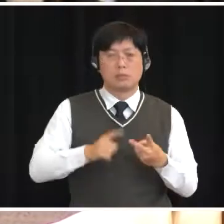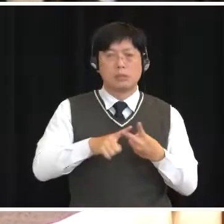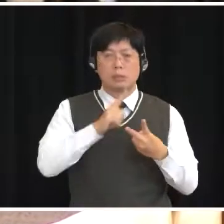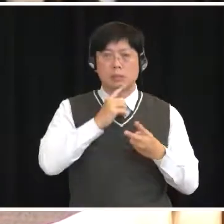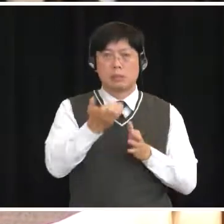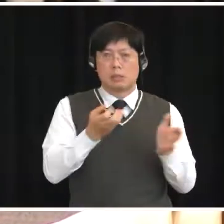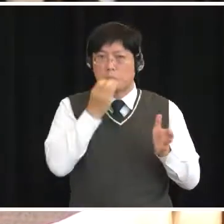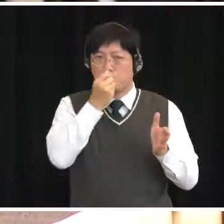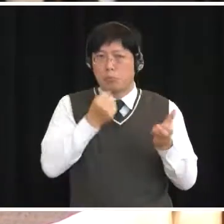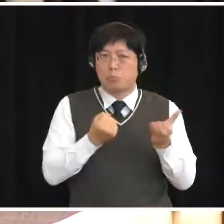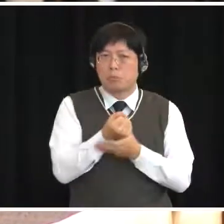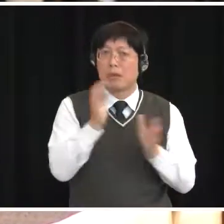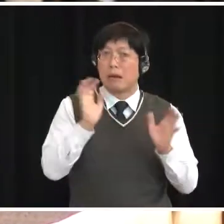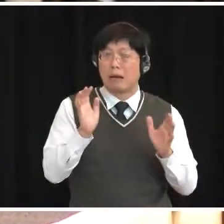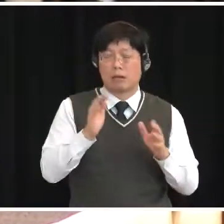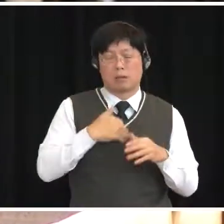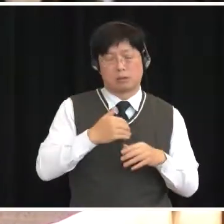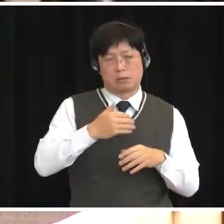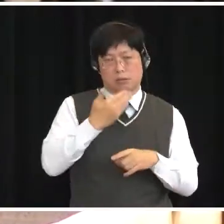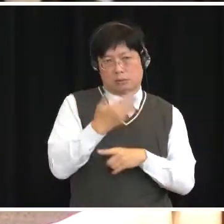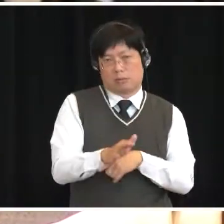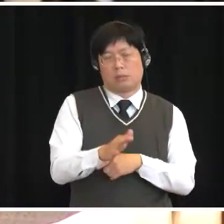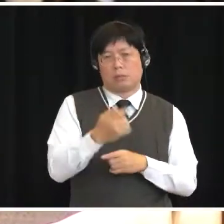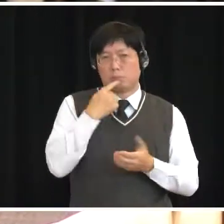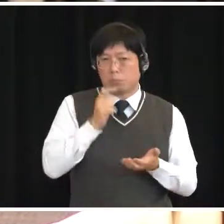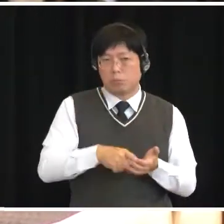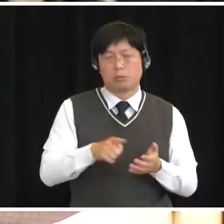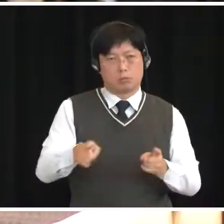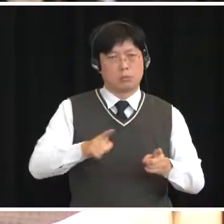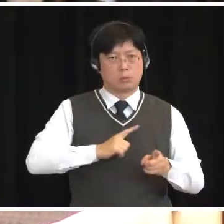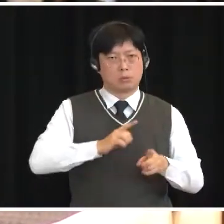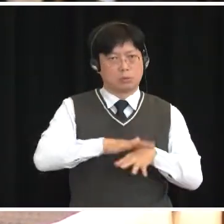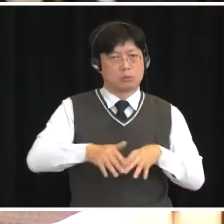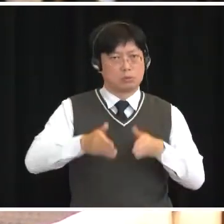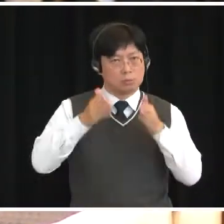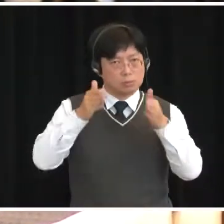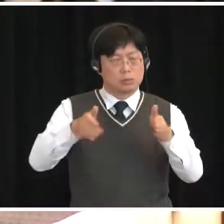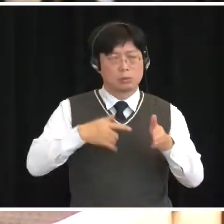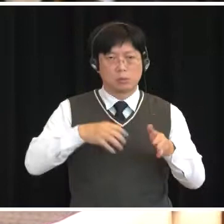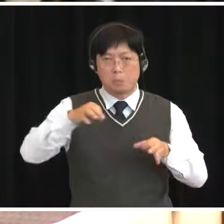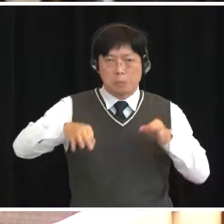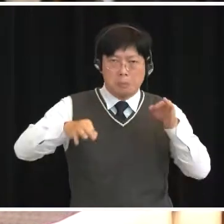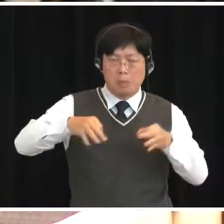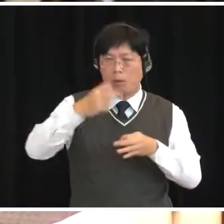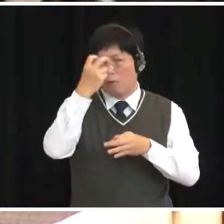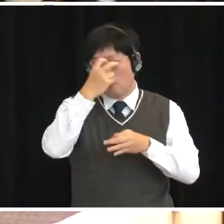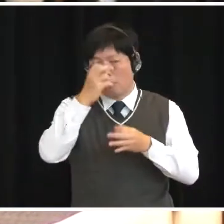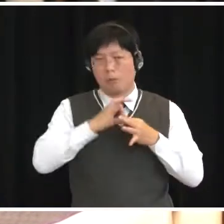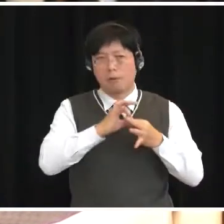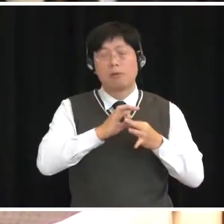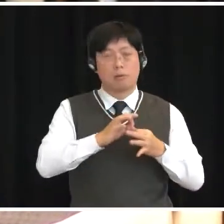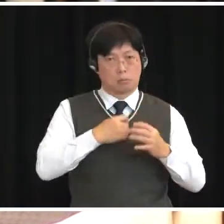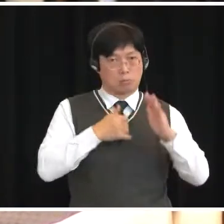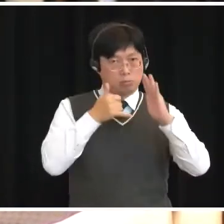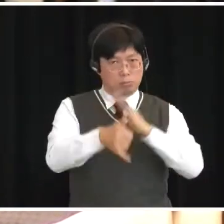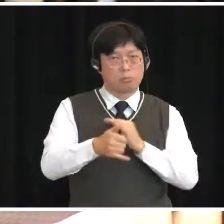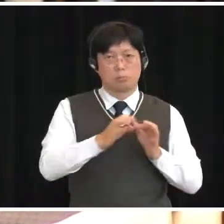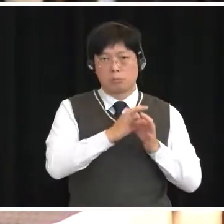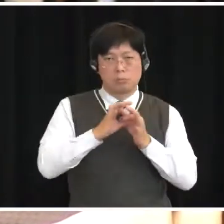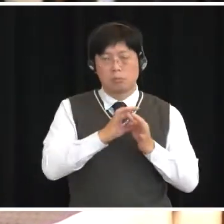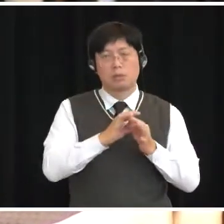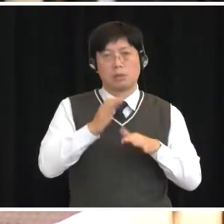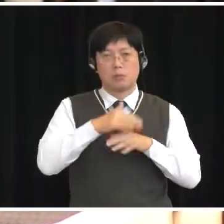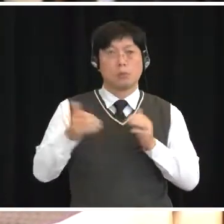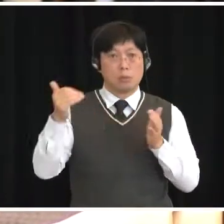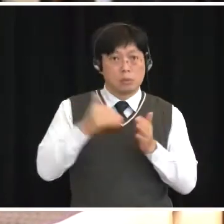And as for premature babies, their mortality is also higher than other infants. So there is a special program